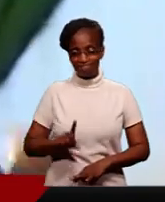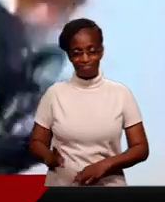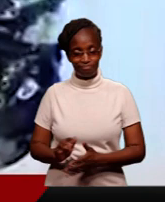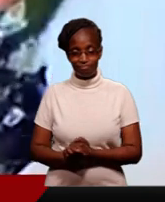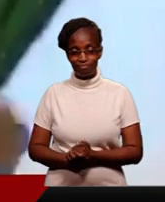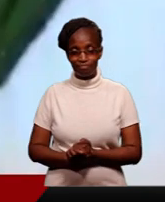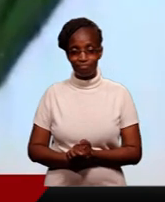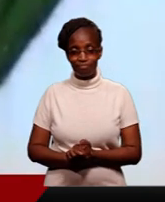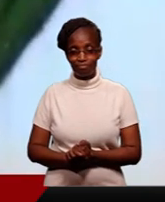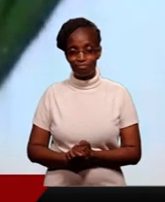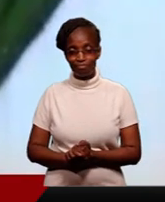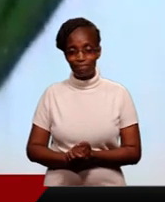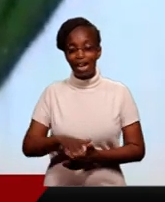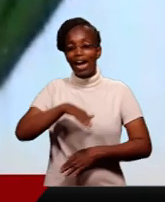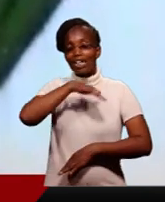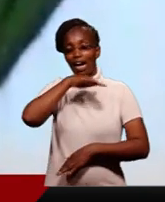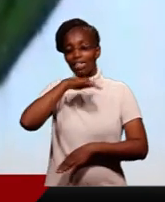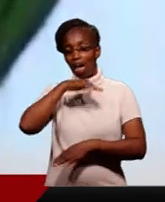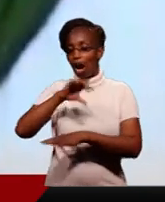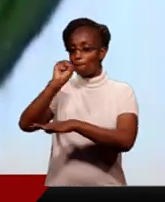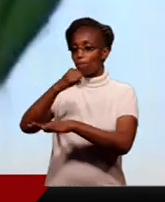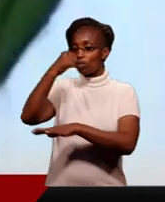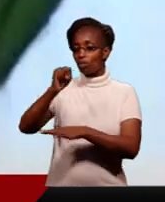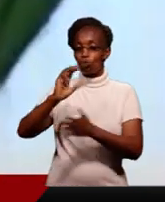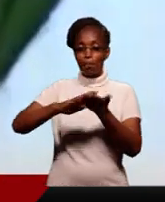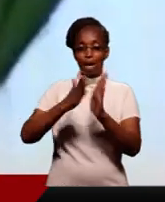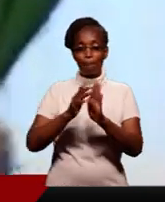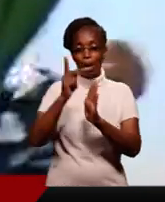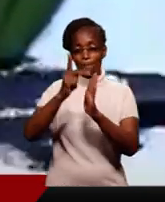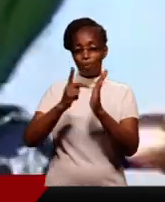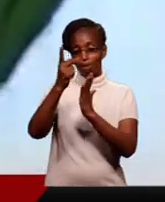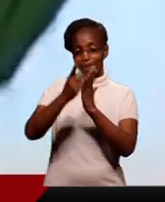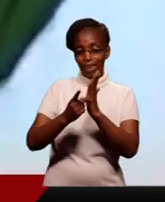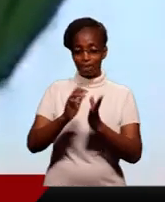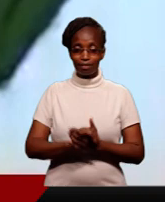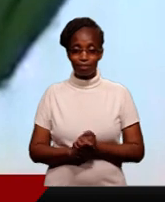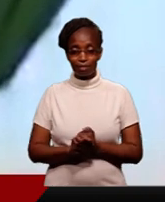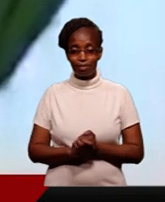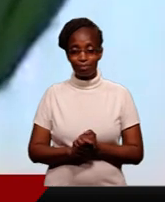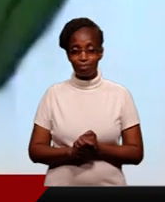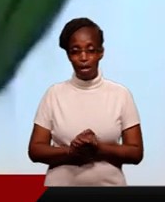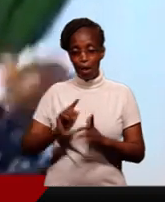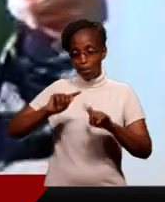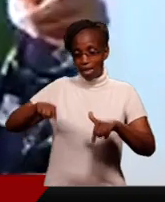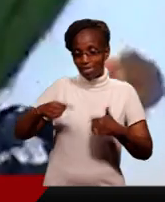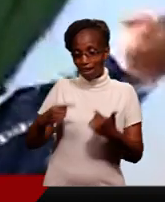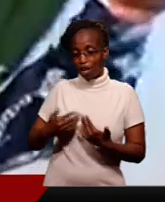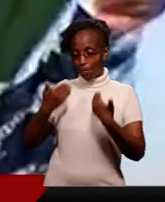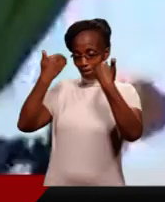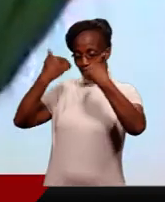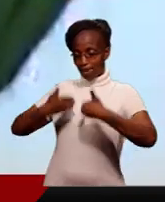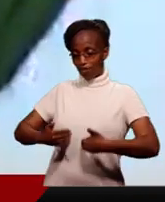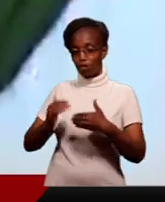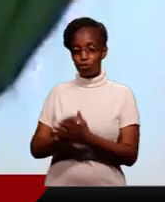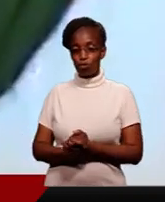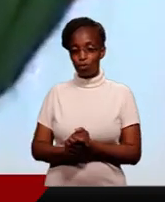Raila Odinga cannot be a project. Raila Odinga is a Raila Odinga. Na mimi nilisema Raila hawezi